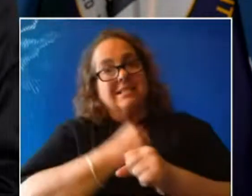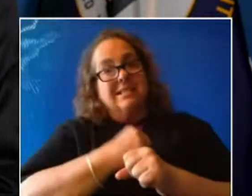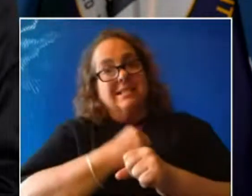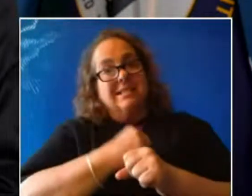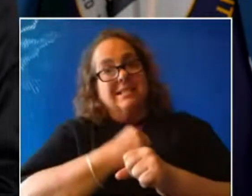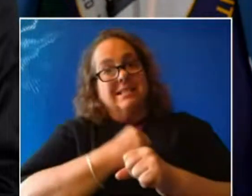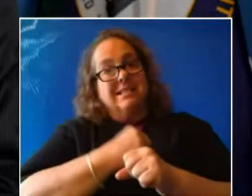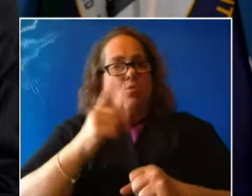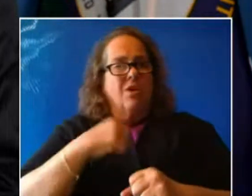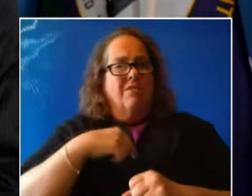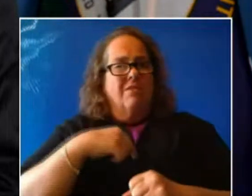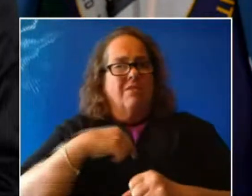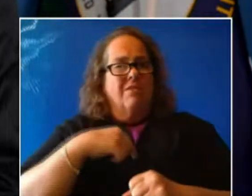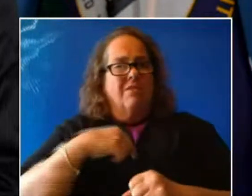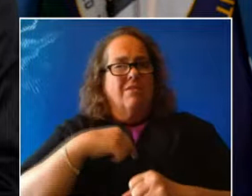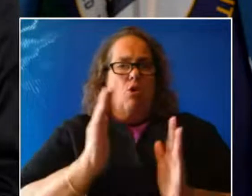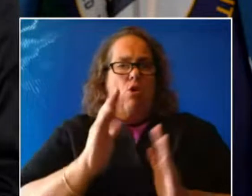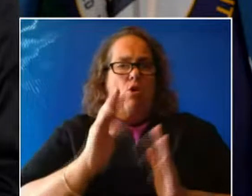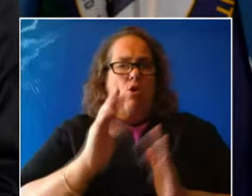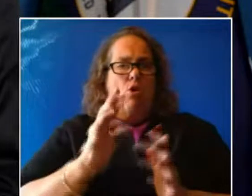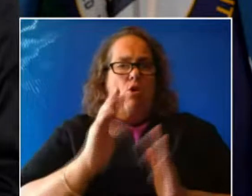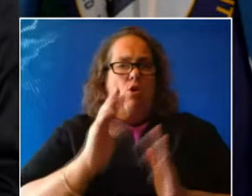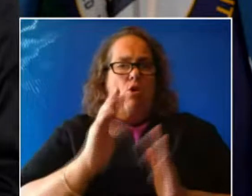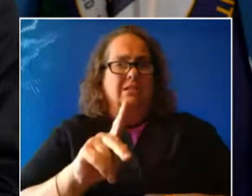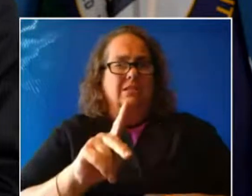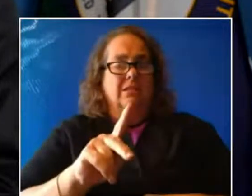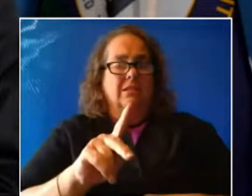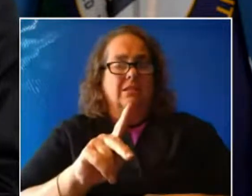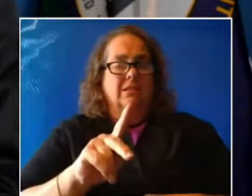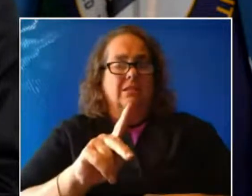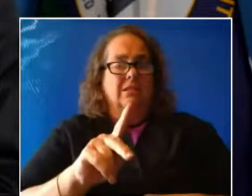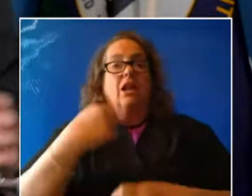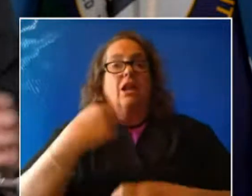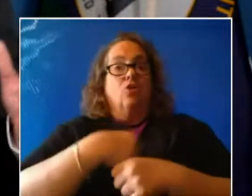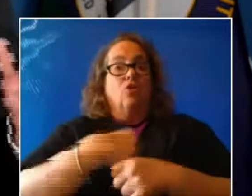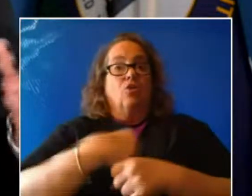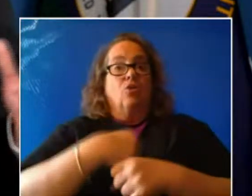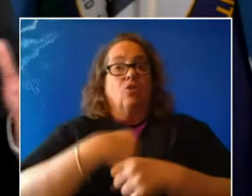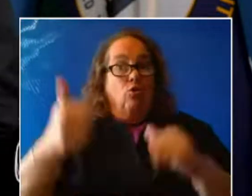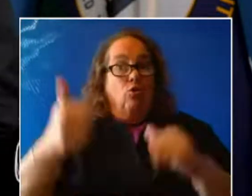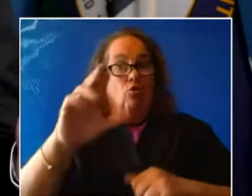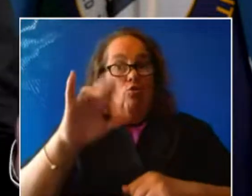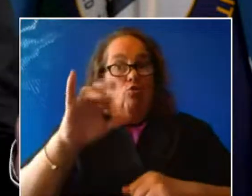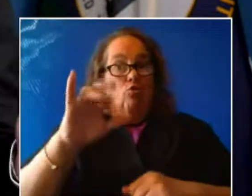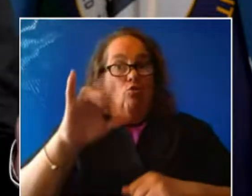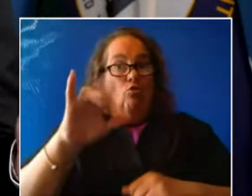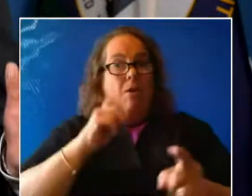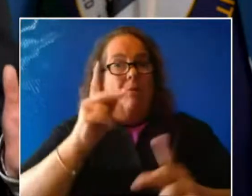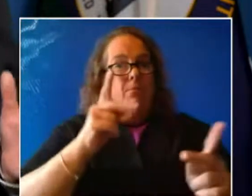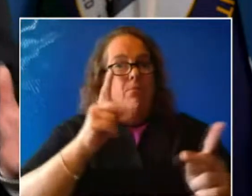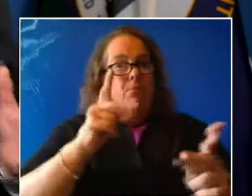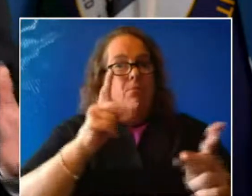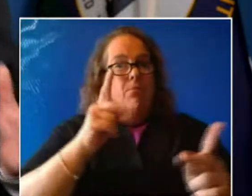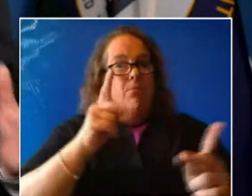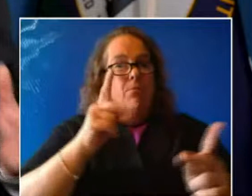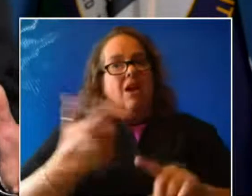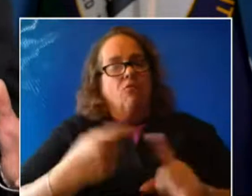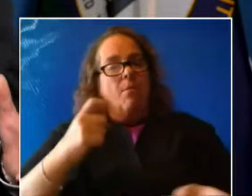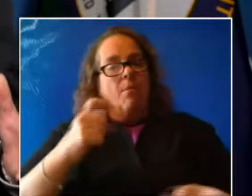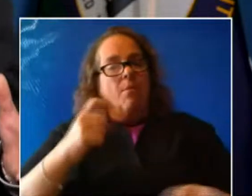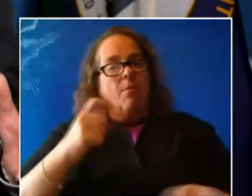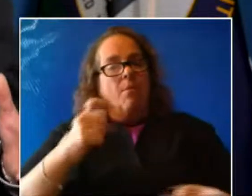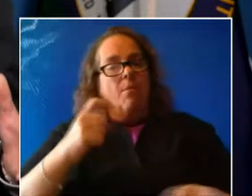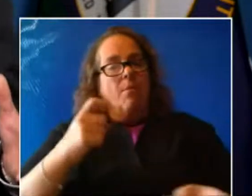much bigger risk to people from dying of COVID. Remember, right now, we think the risks of having a serious